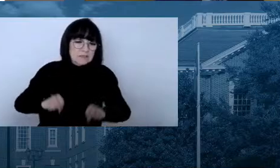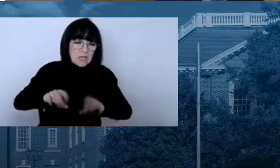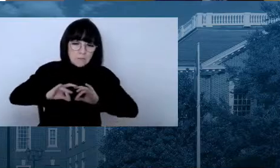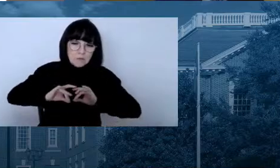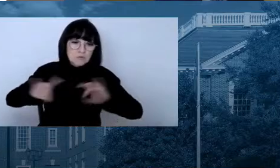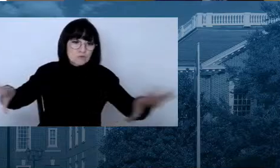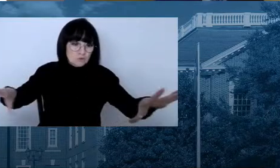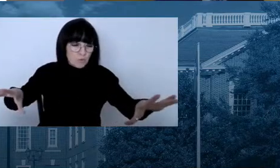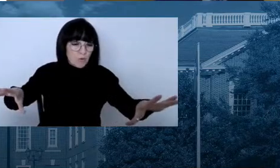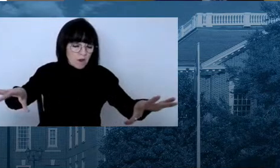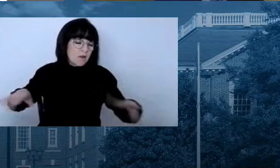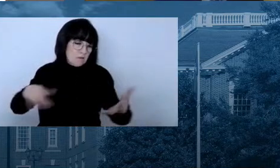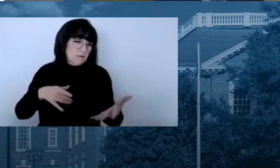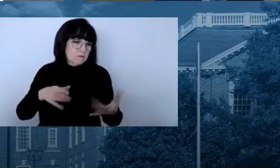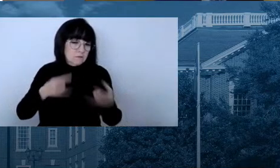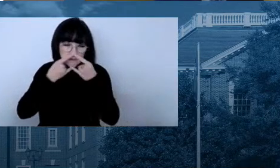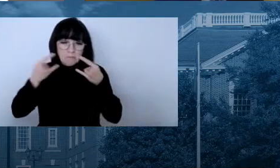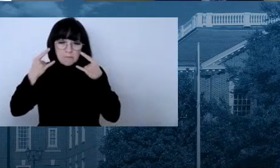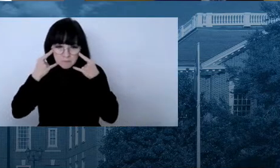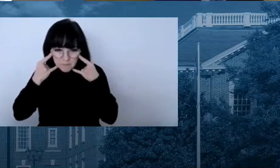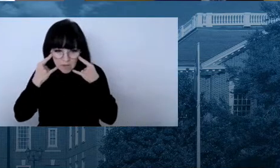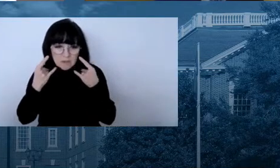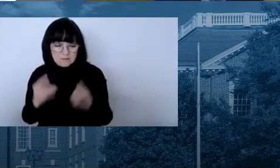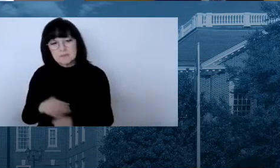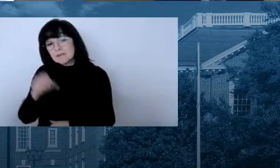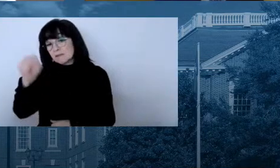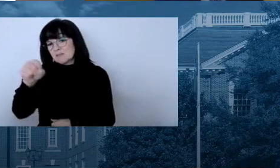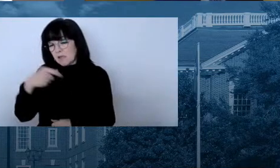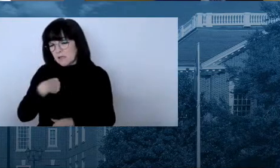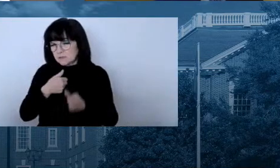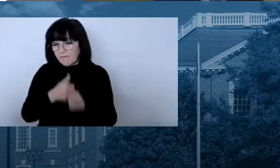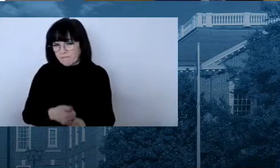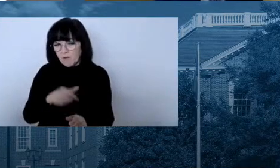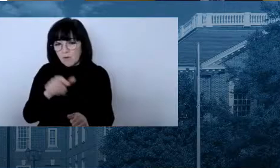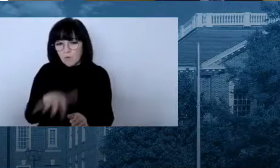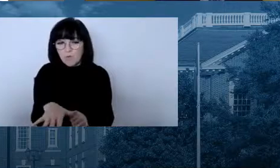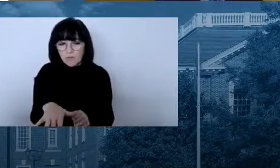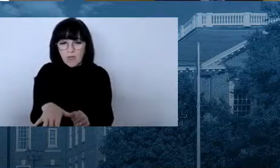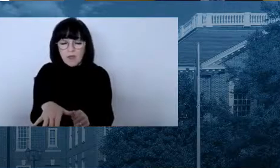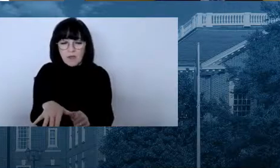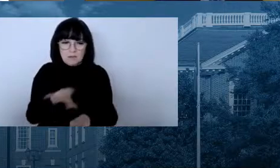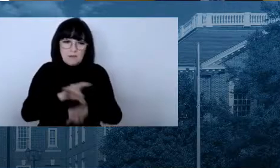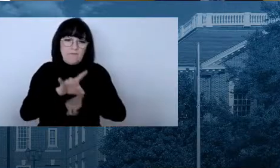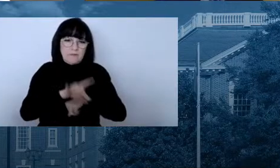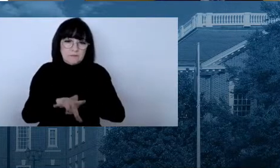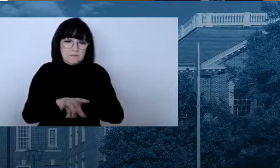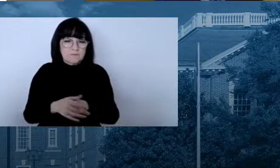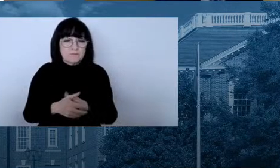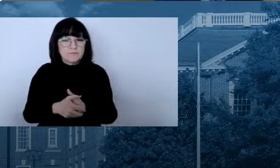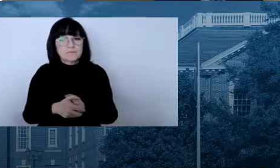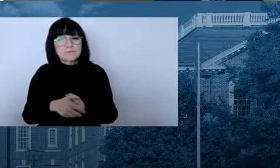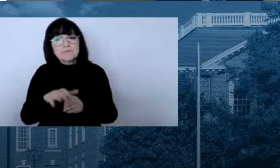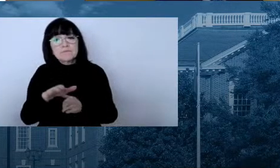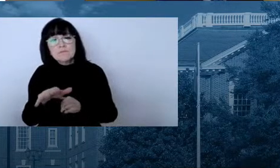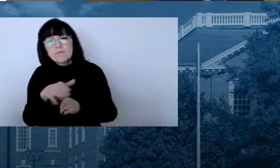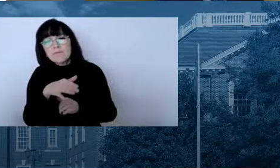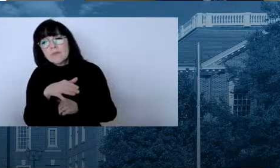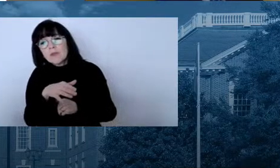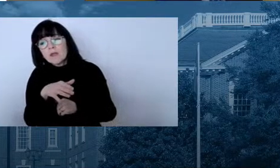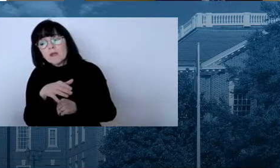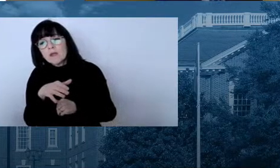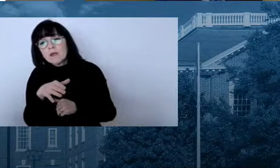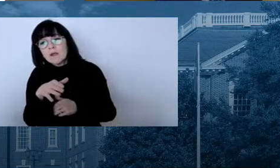yes, I would follow this guidance. Part of Secretary McGarrick's answer referred to our need